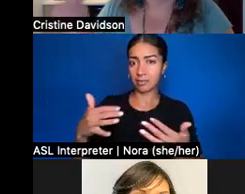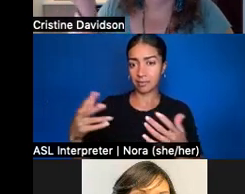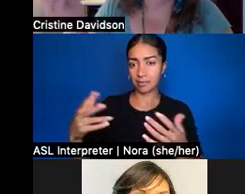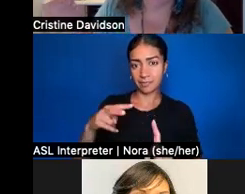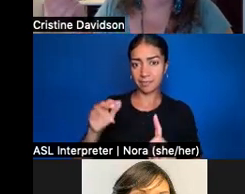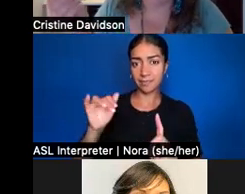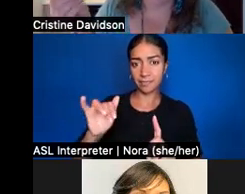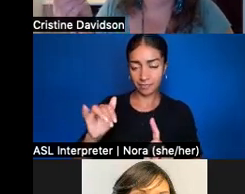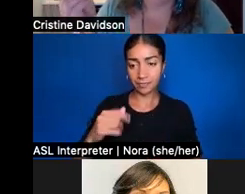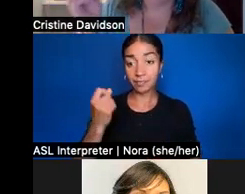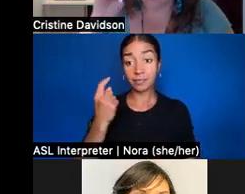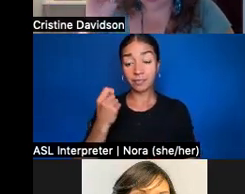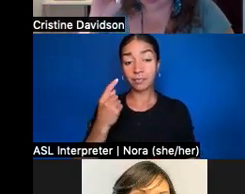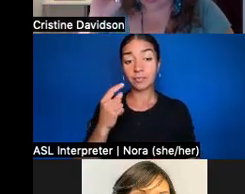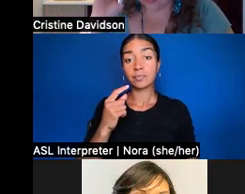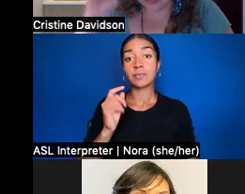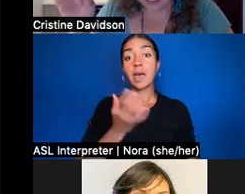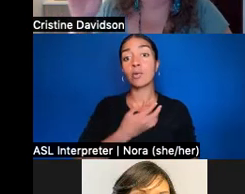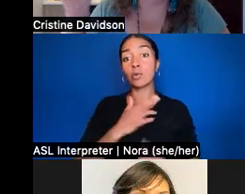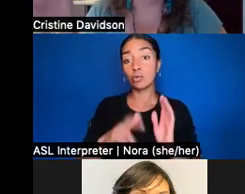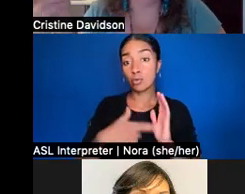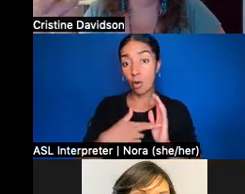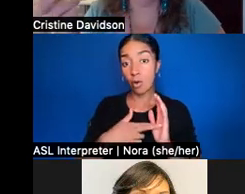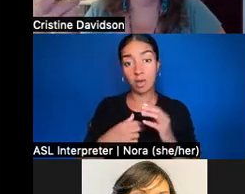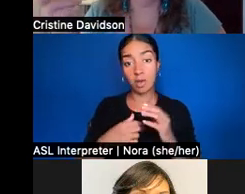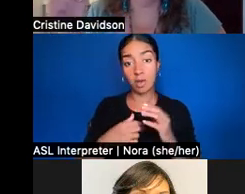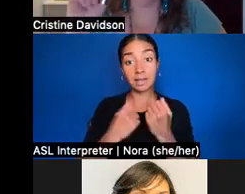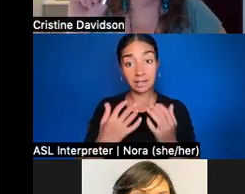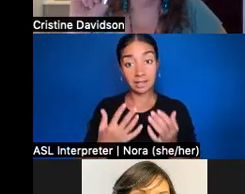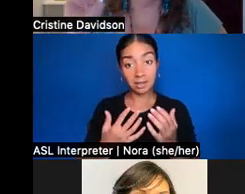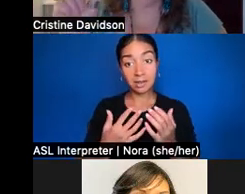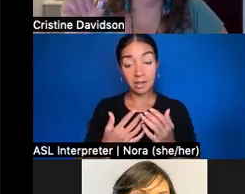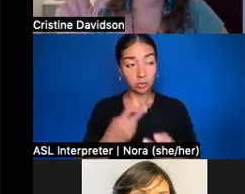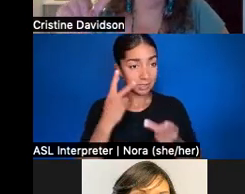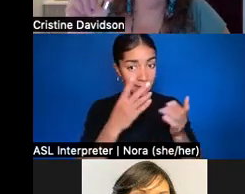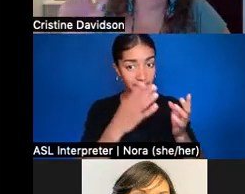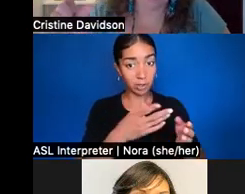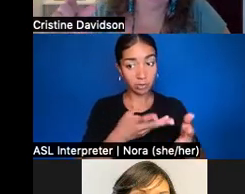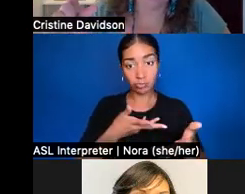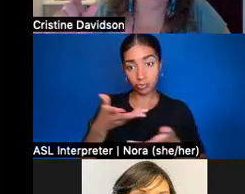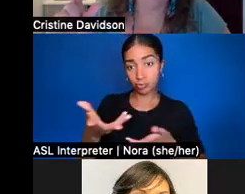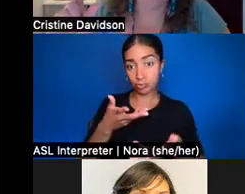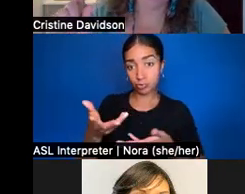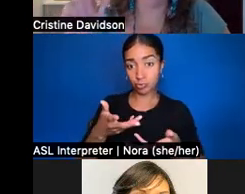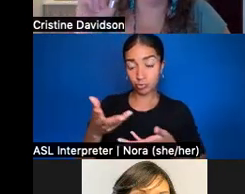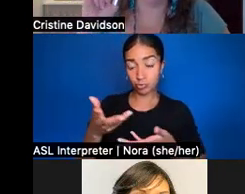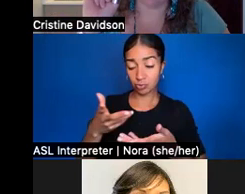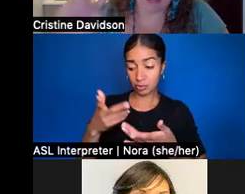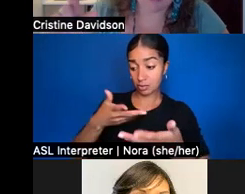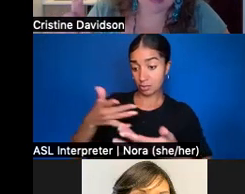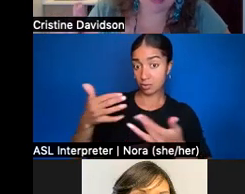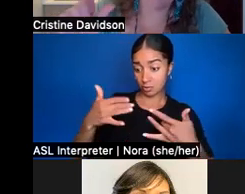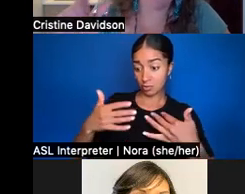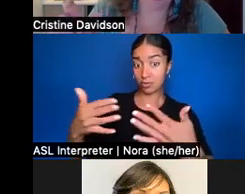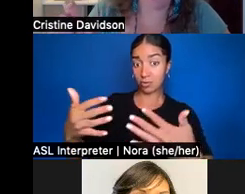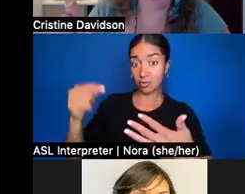our role as an advocate is to see behind the way that people present because of the